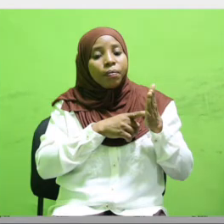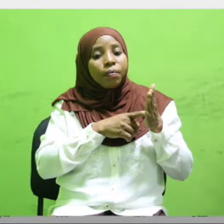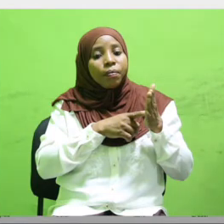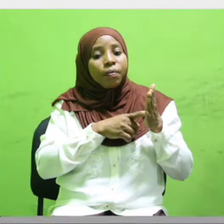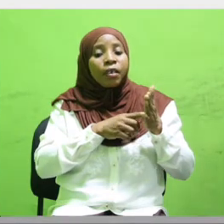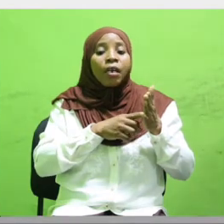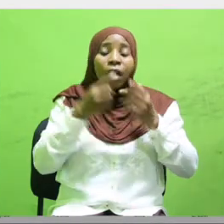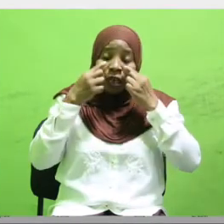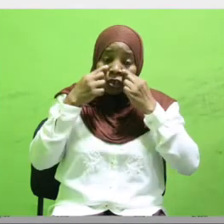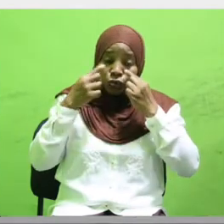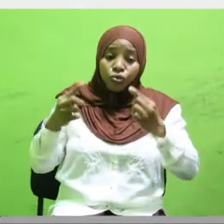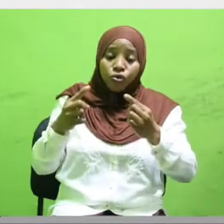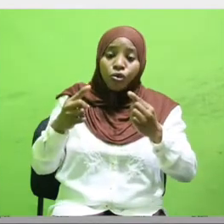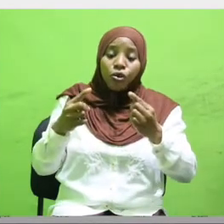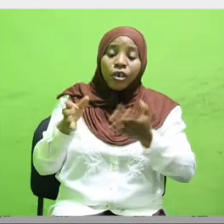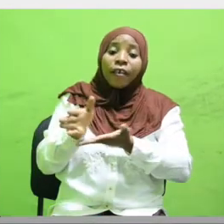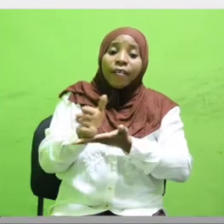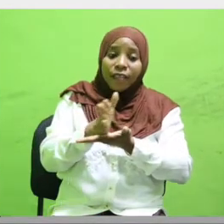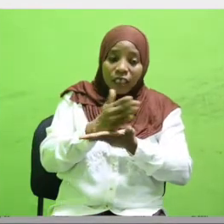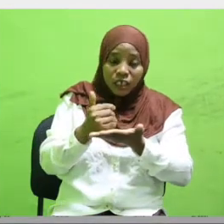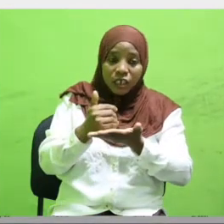you can label it, but there are some certain